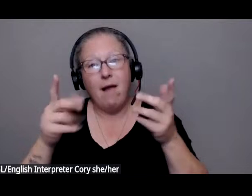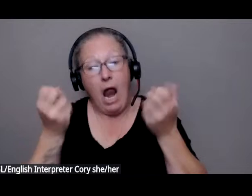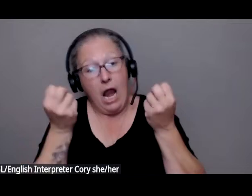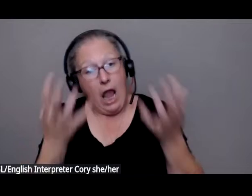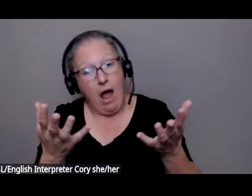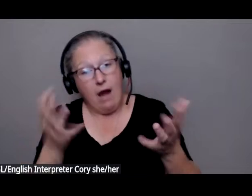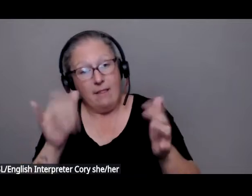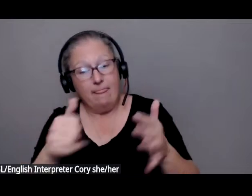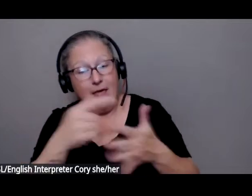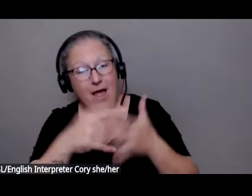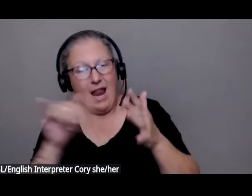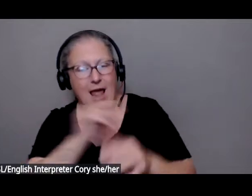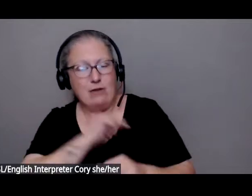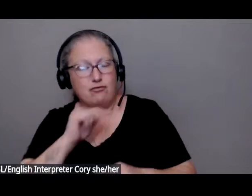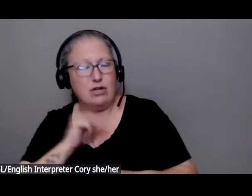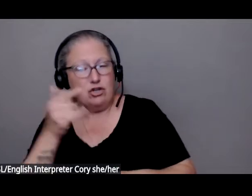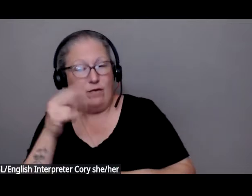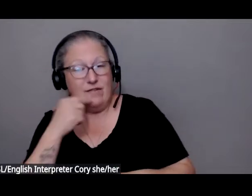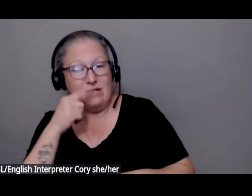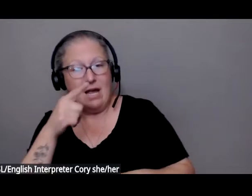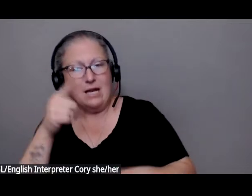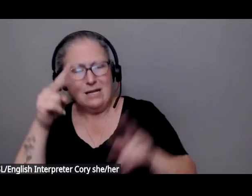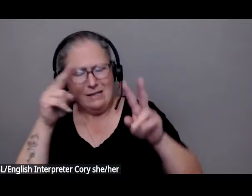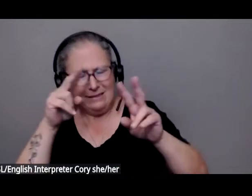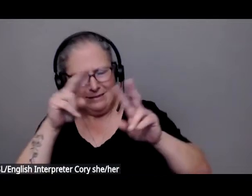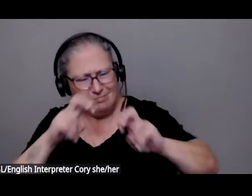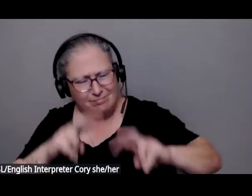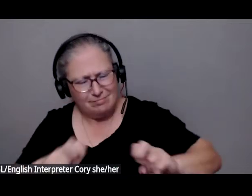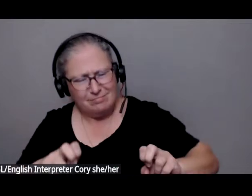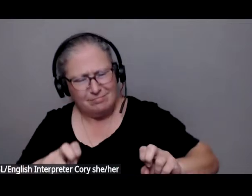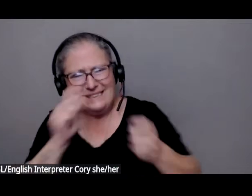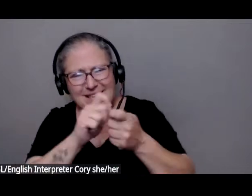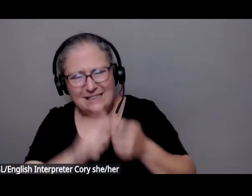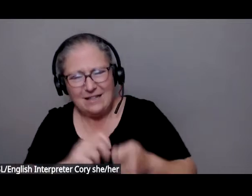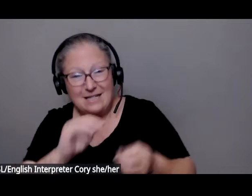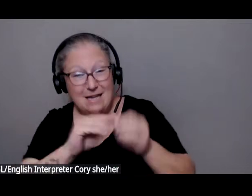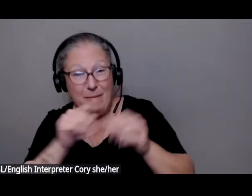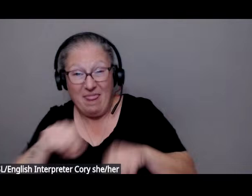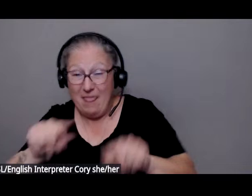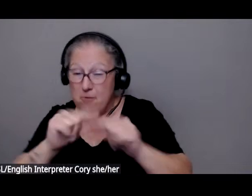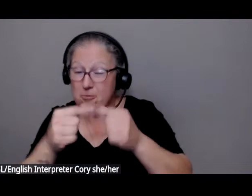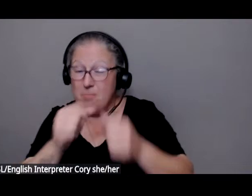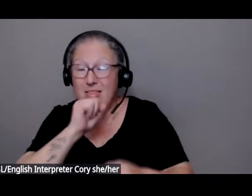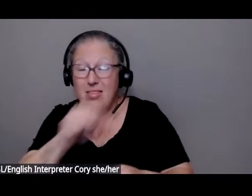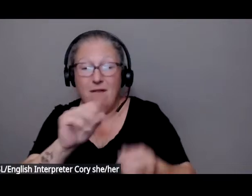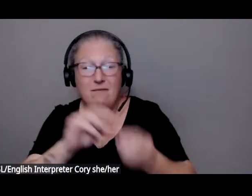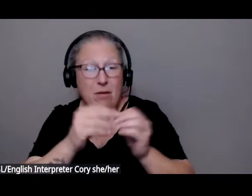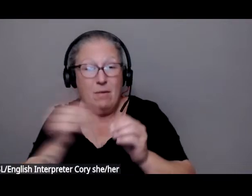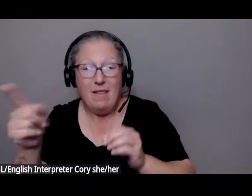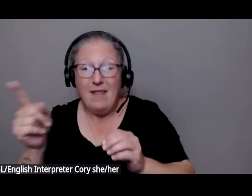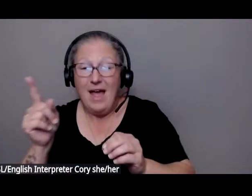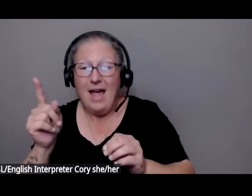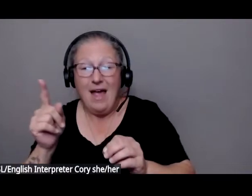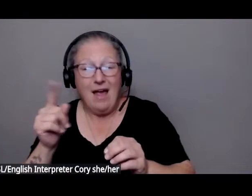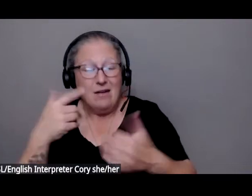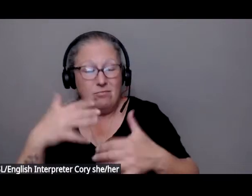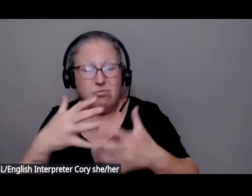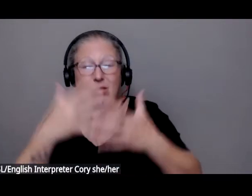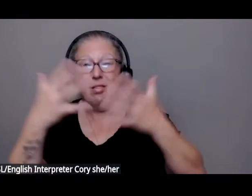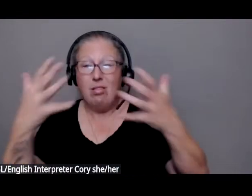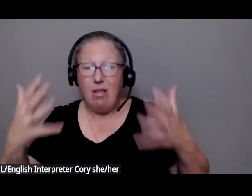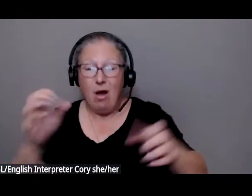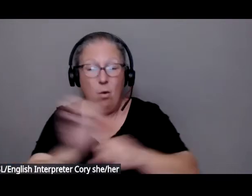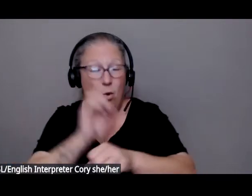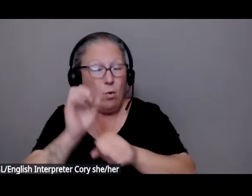just like Trustee Griffin said, you're digging into details, numbers, and this group loves numbers, and they dedicate hours and hours to combing through the